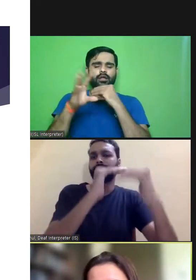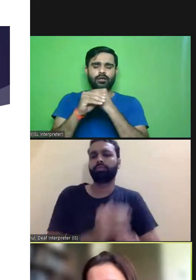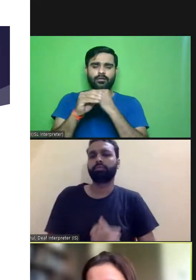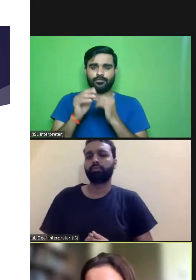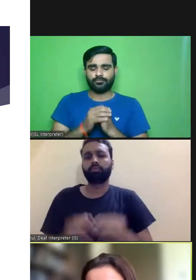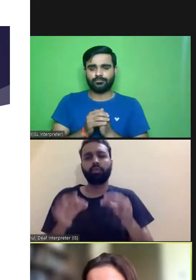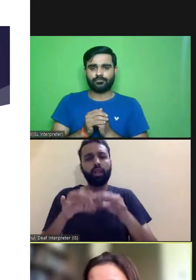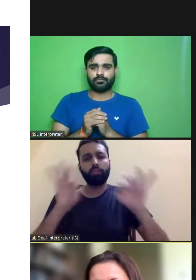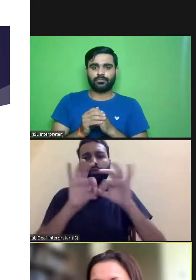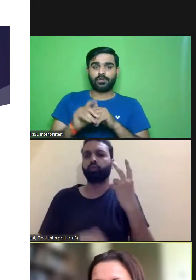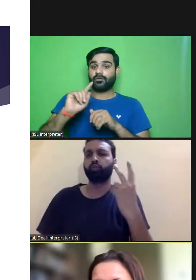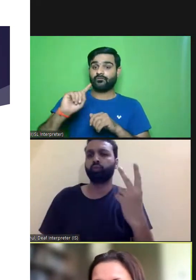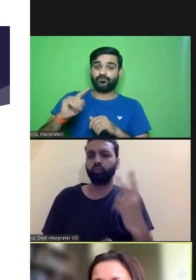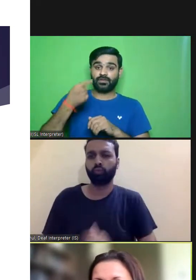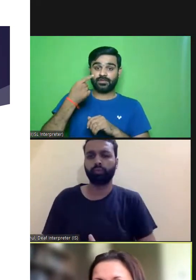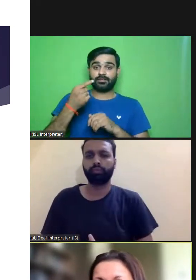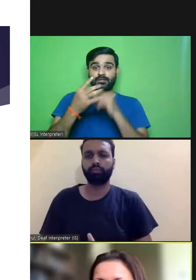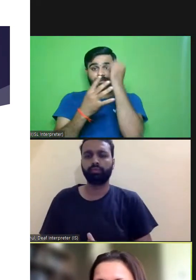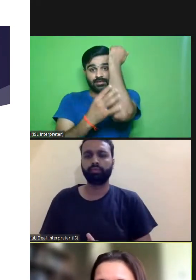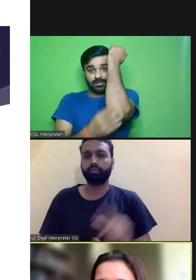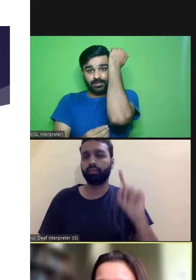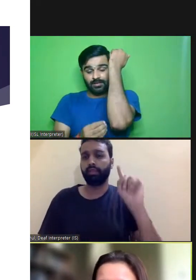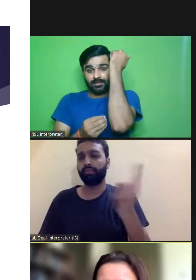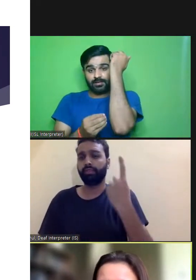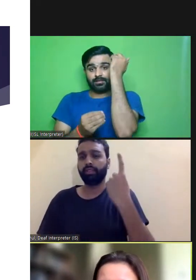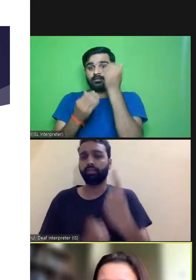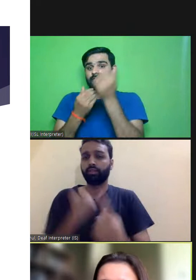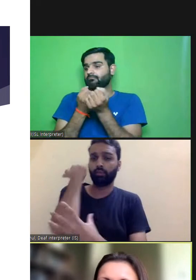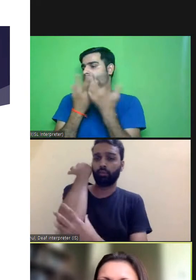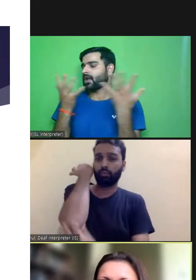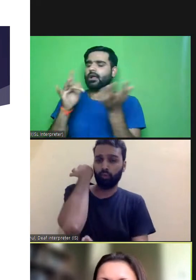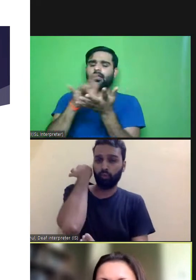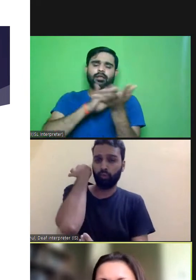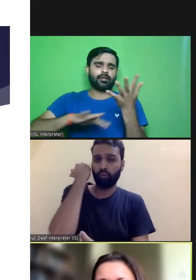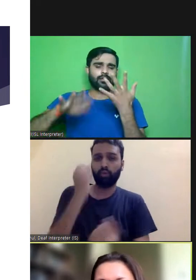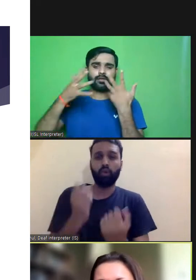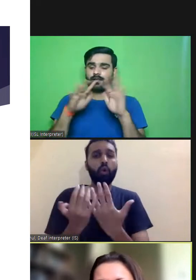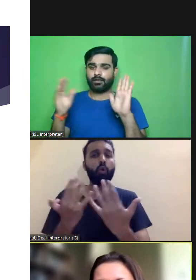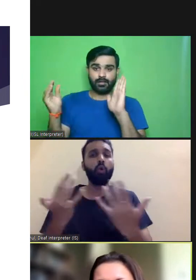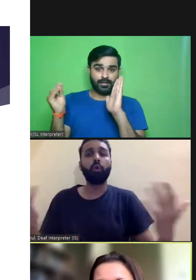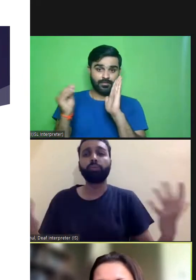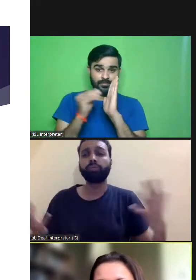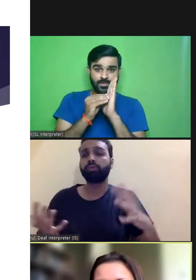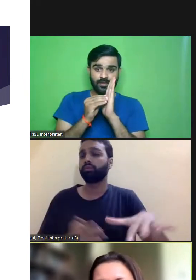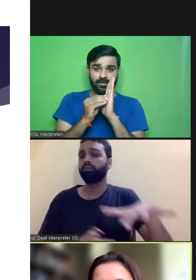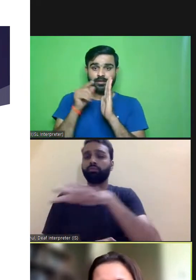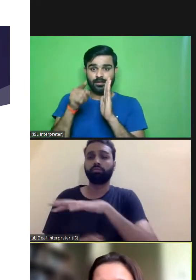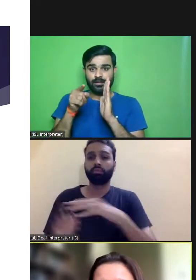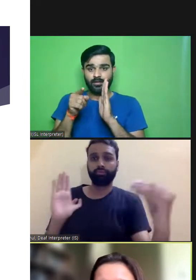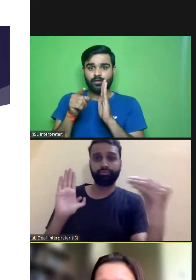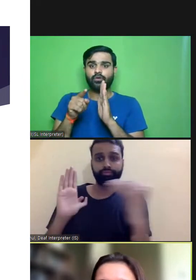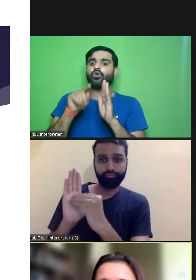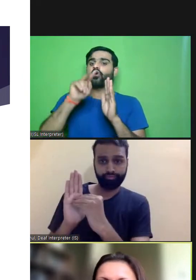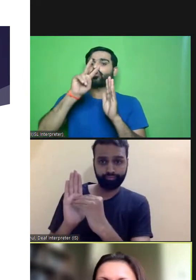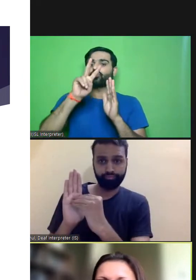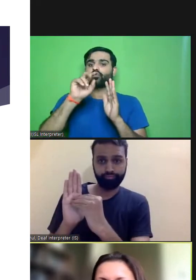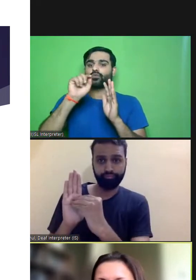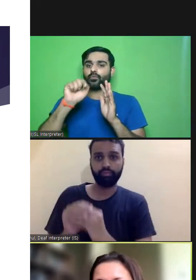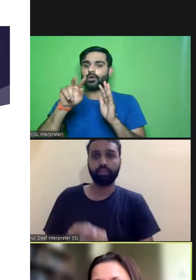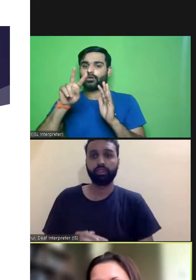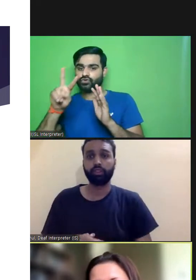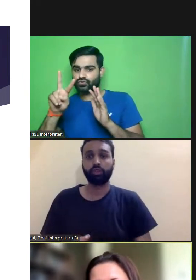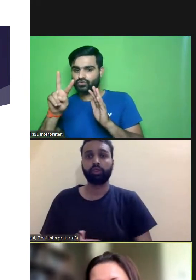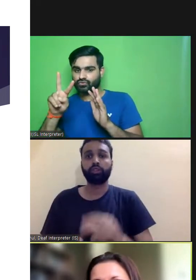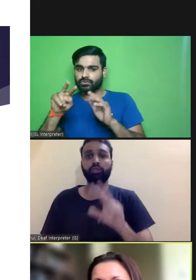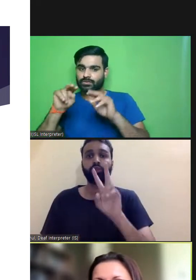SDG #1 and poverty in all its forms everywhere mentions in target 1.2.2 that we need to